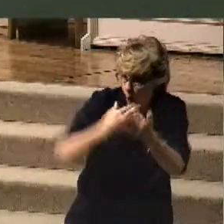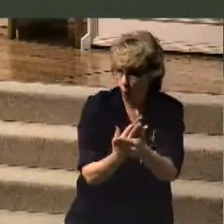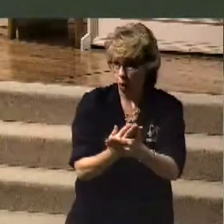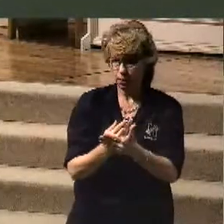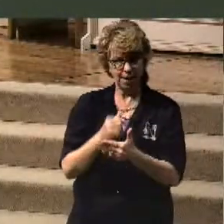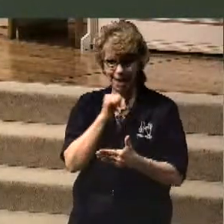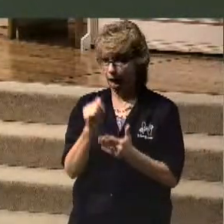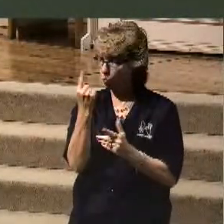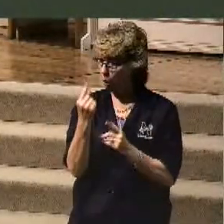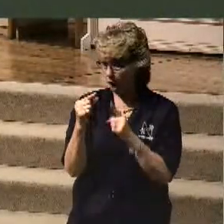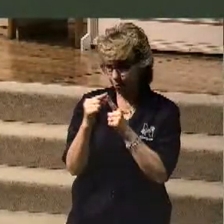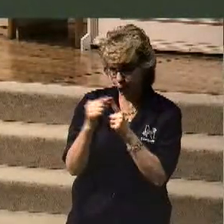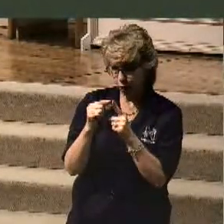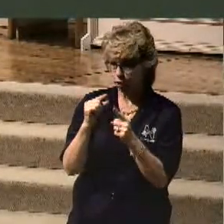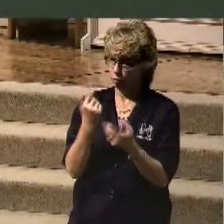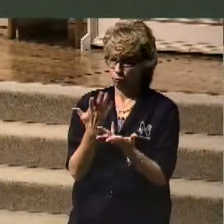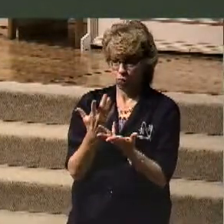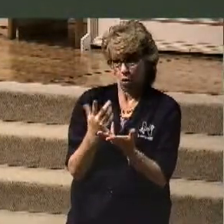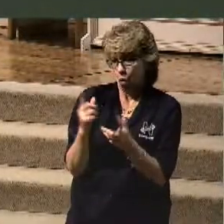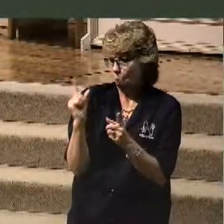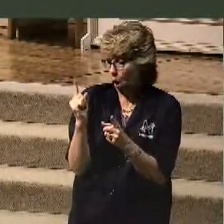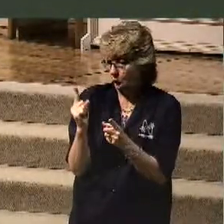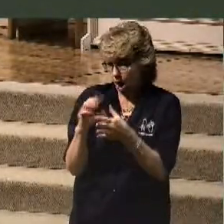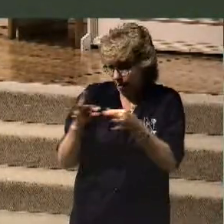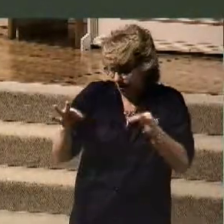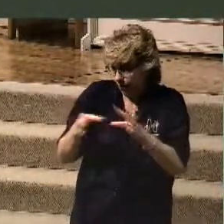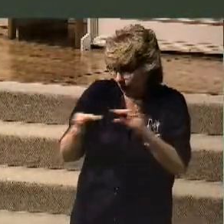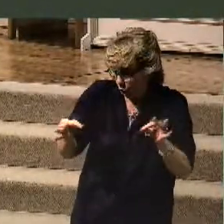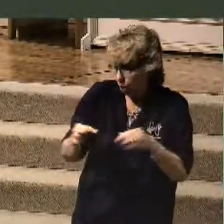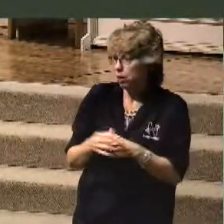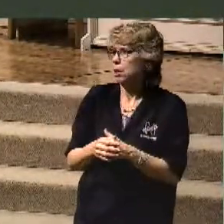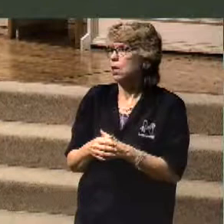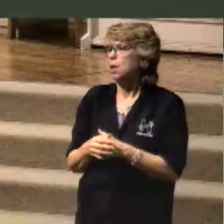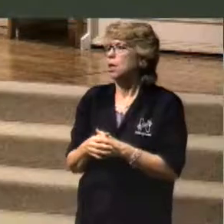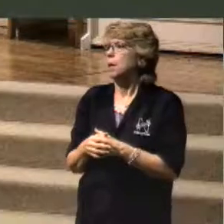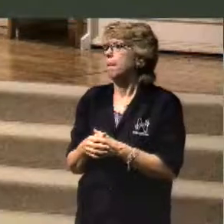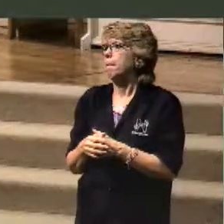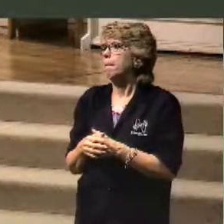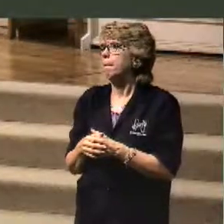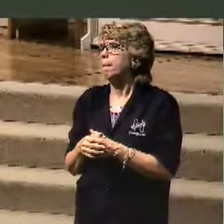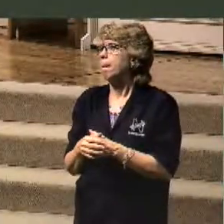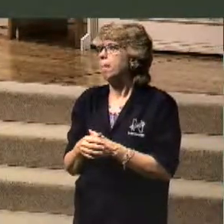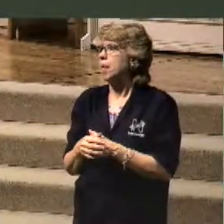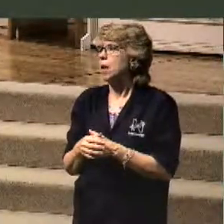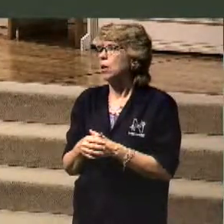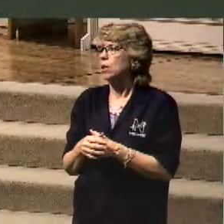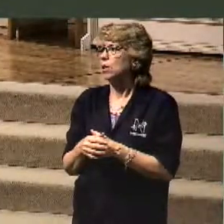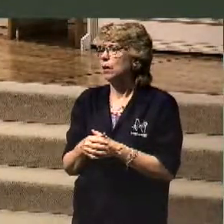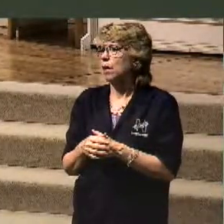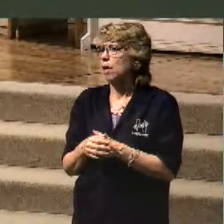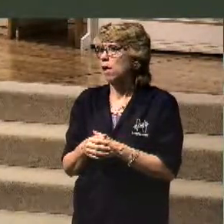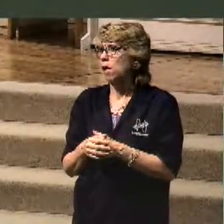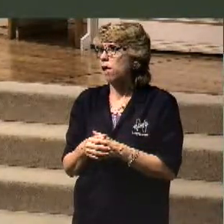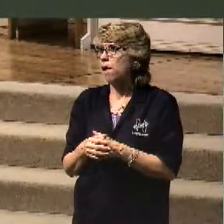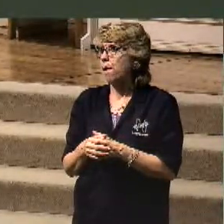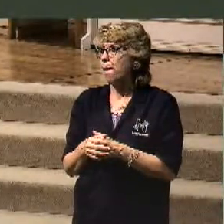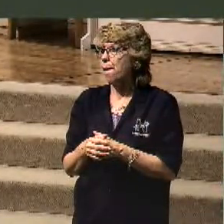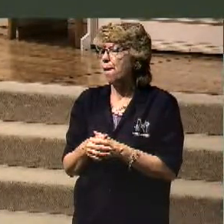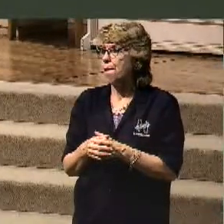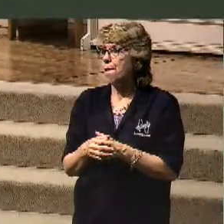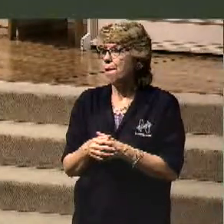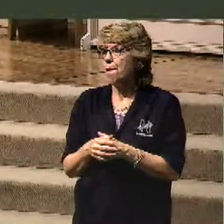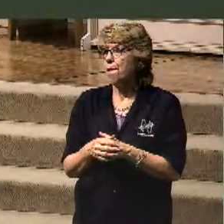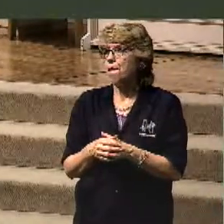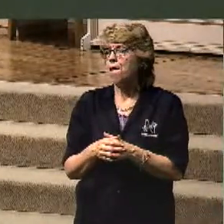this corruptible," verse 53, "must put on incorruption, and this mortal must put on immortality. So when this corruptible shall put on incorruption, this mortal shall put